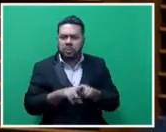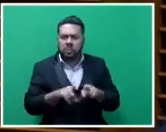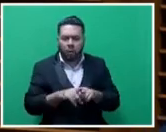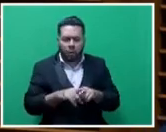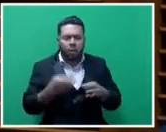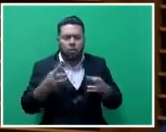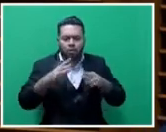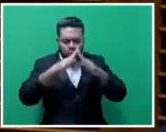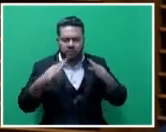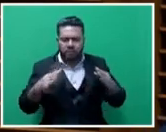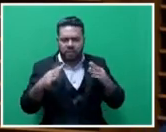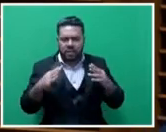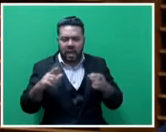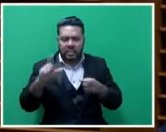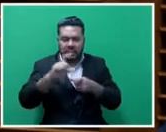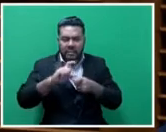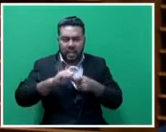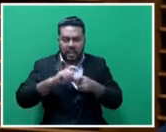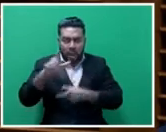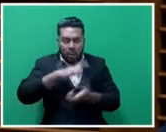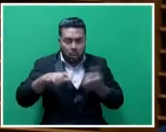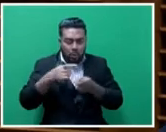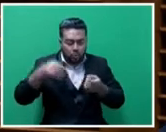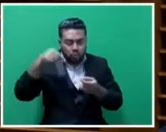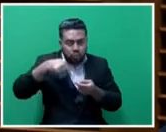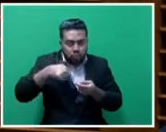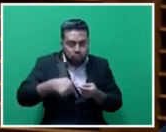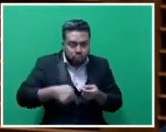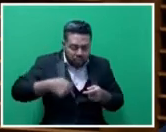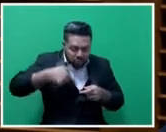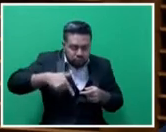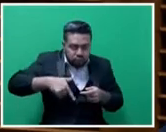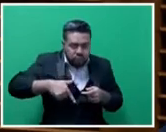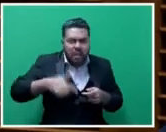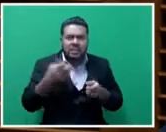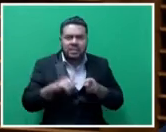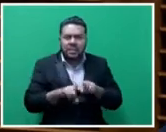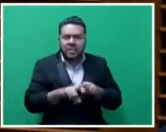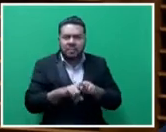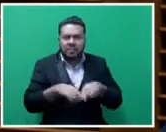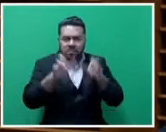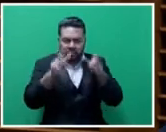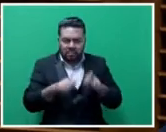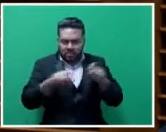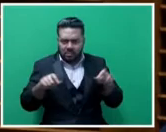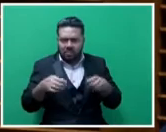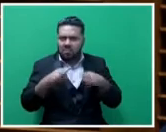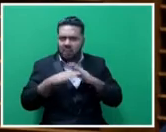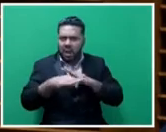coils, cyclonic screws, and steel reinforcing materials such as deformed bars and welded mesh, etc.